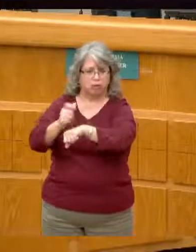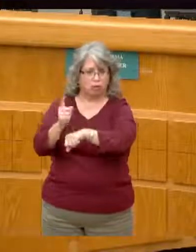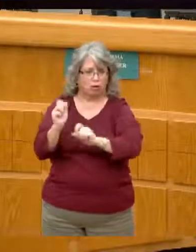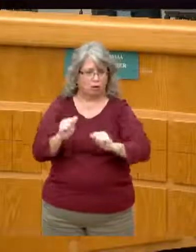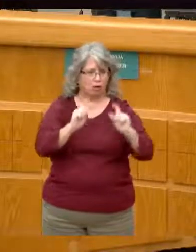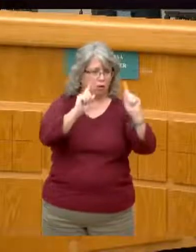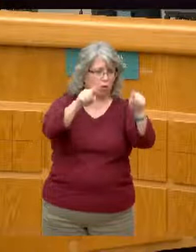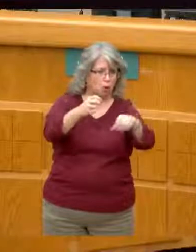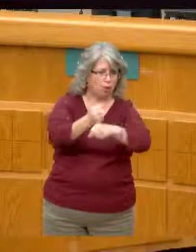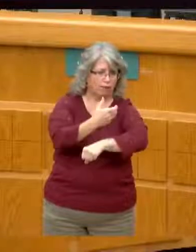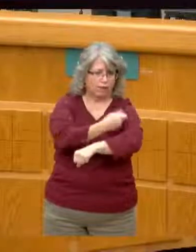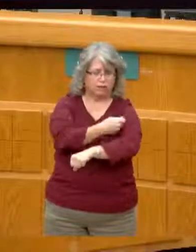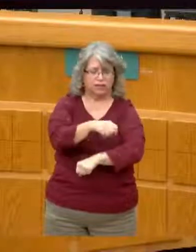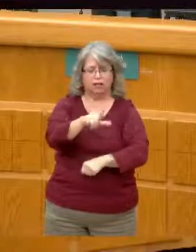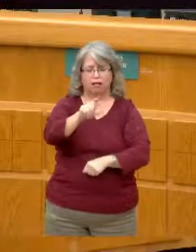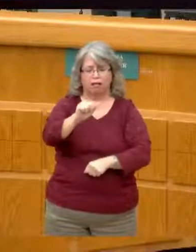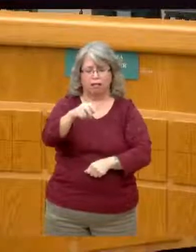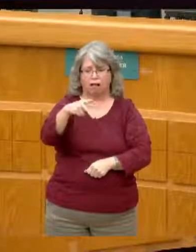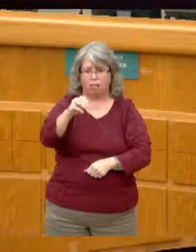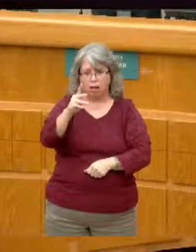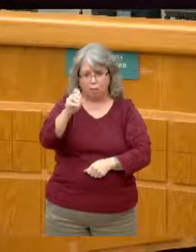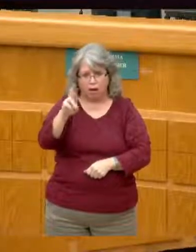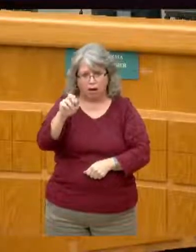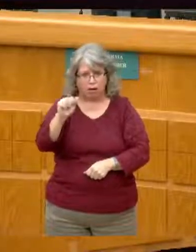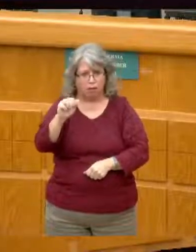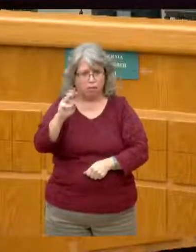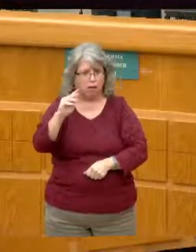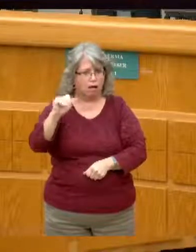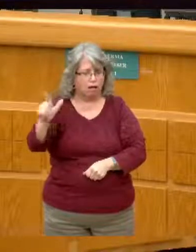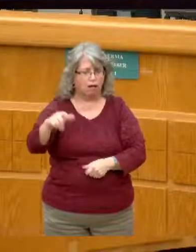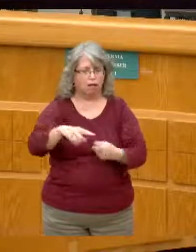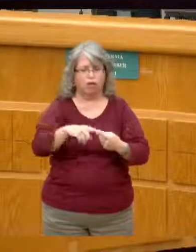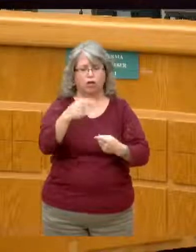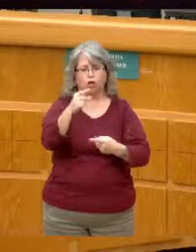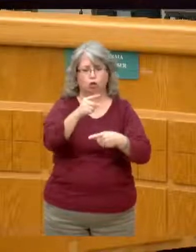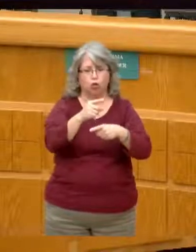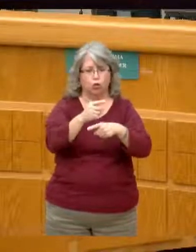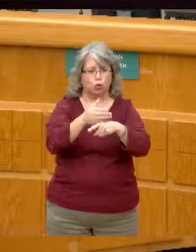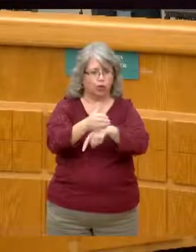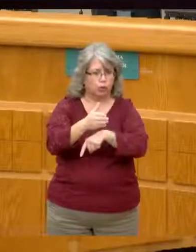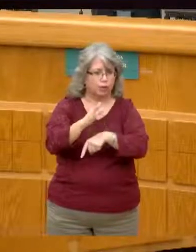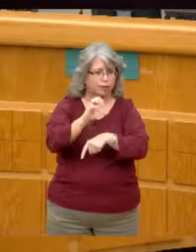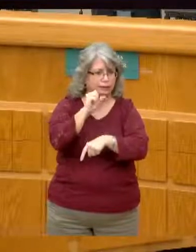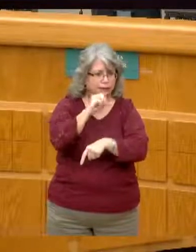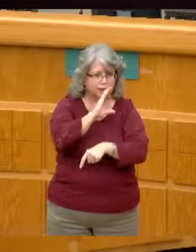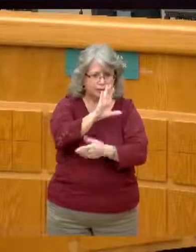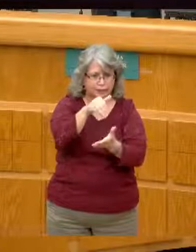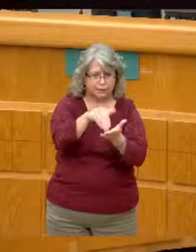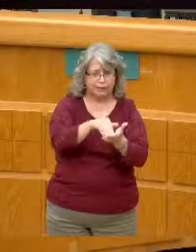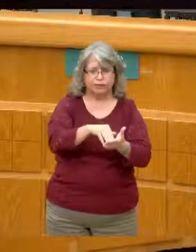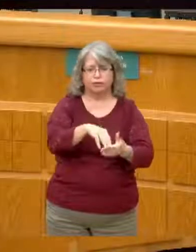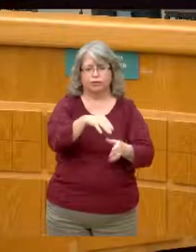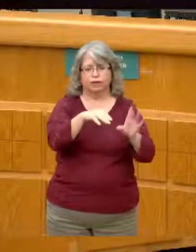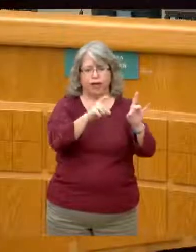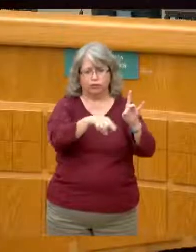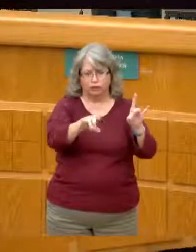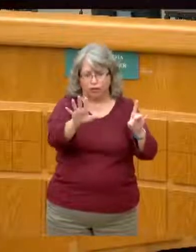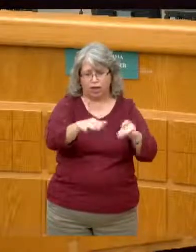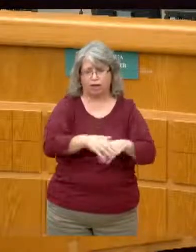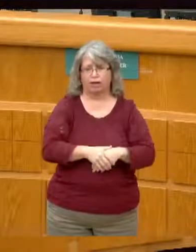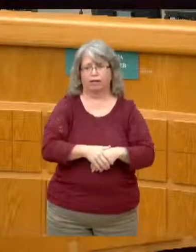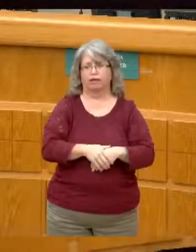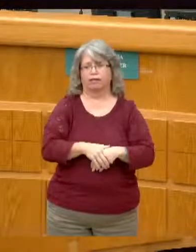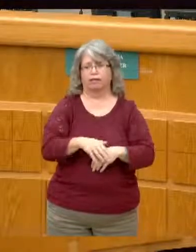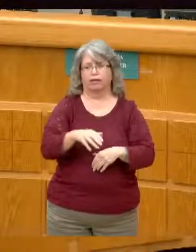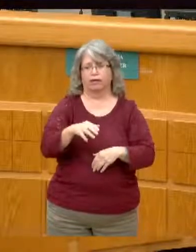still open during mall hours. The Greenwood Senior Center open daily from 8 to 5. The outlet mall in Robstown,